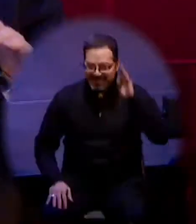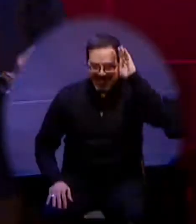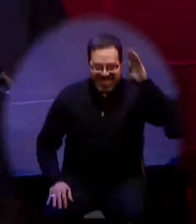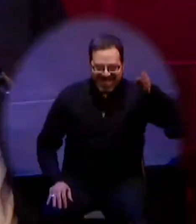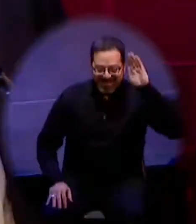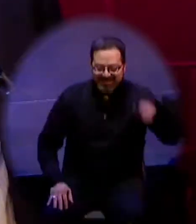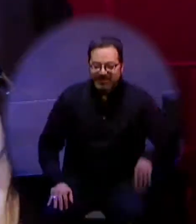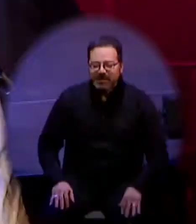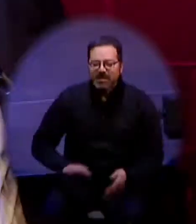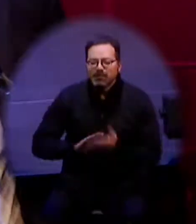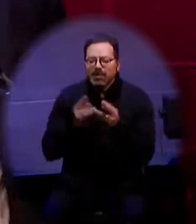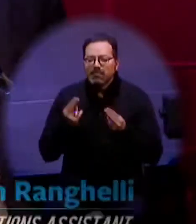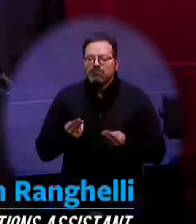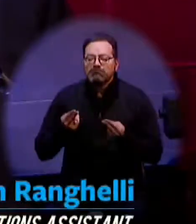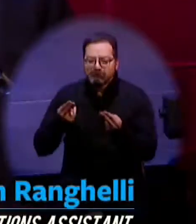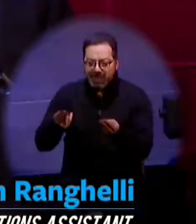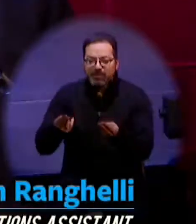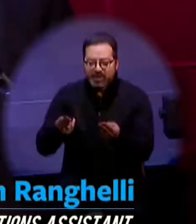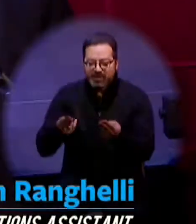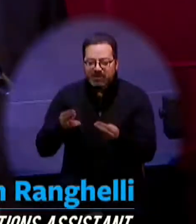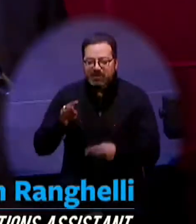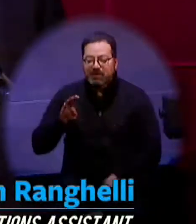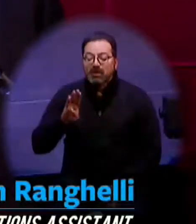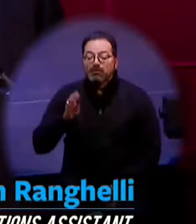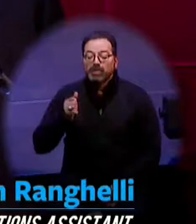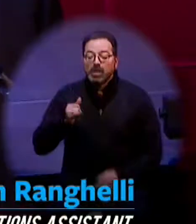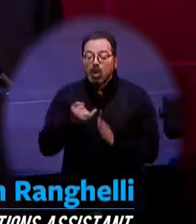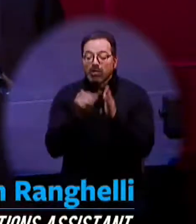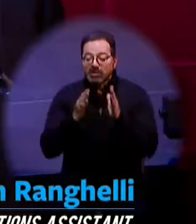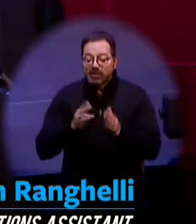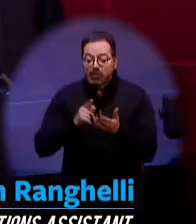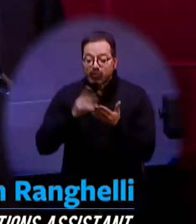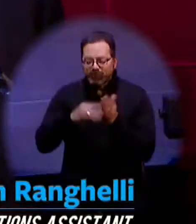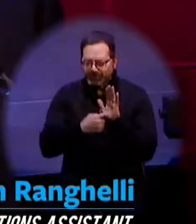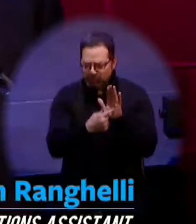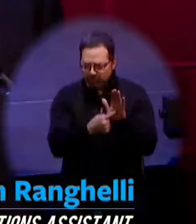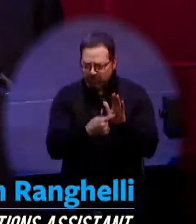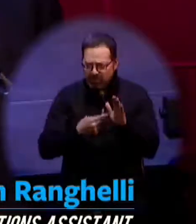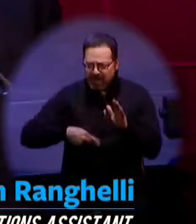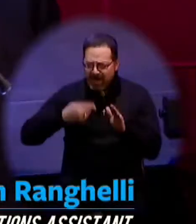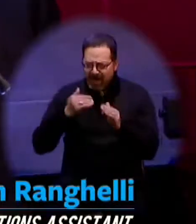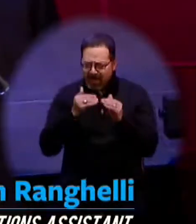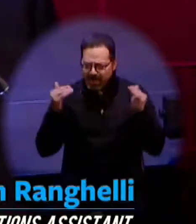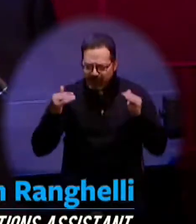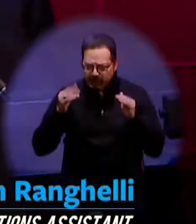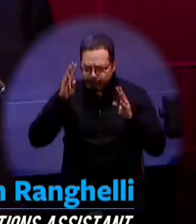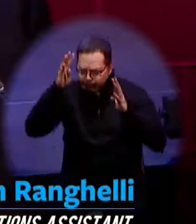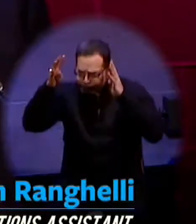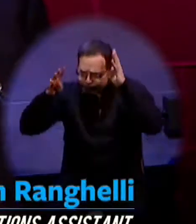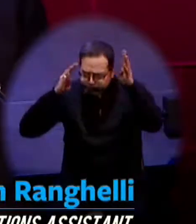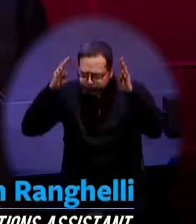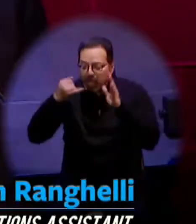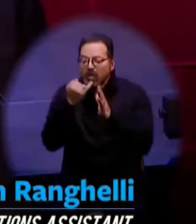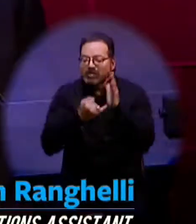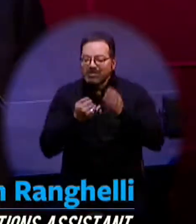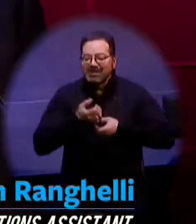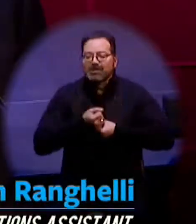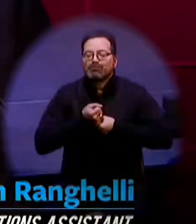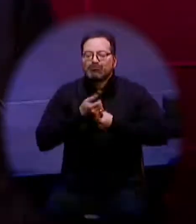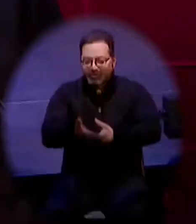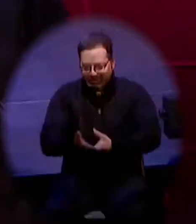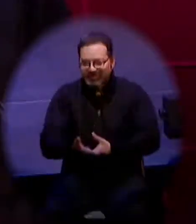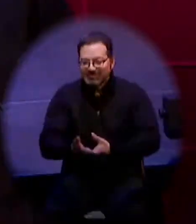To be nominated For the be artistic award a program must demonstrate a high level of creativity or artistic expression